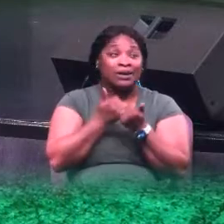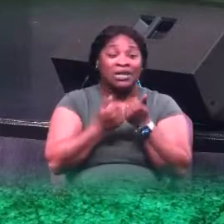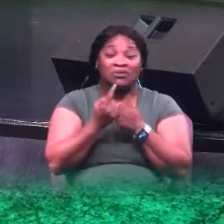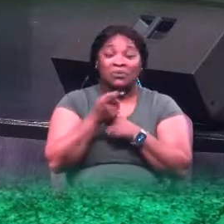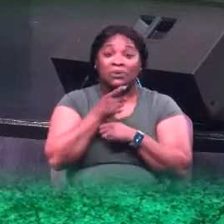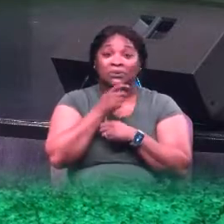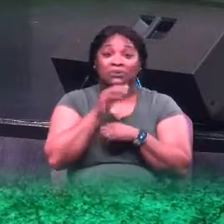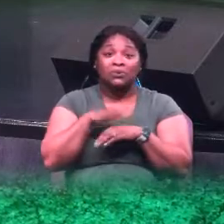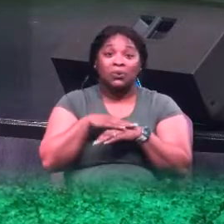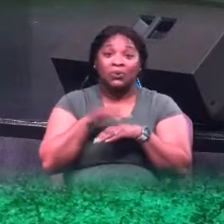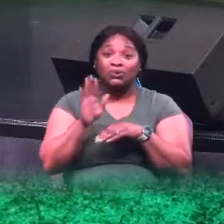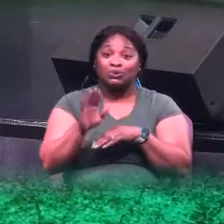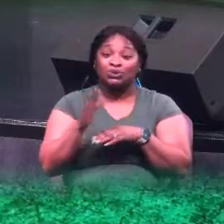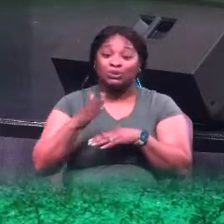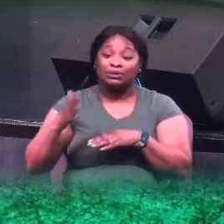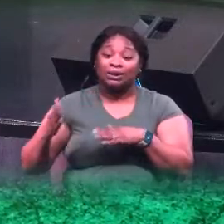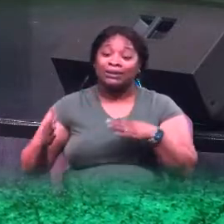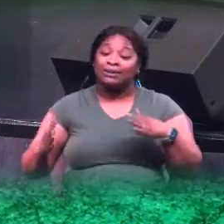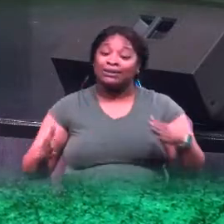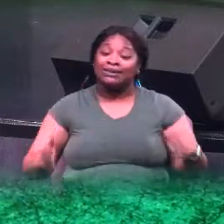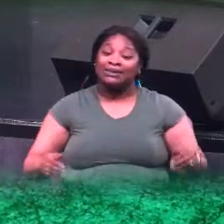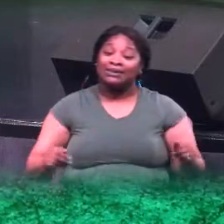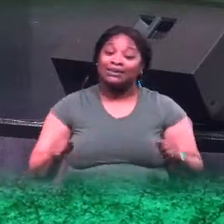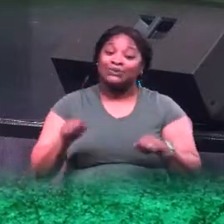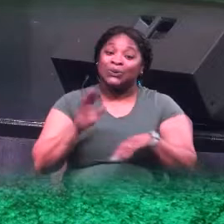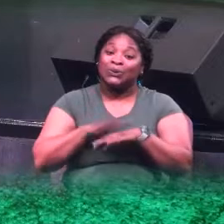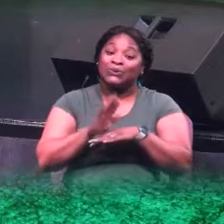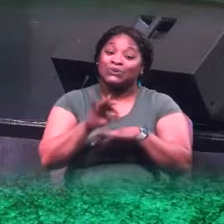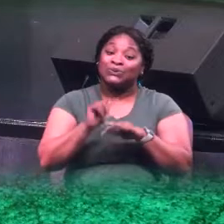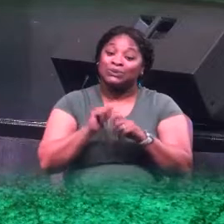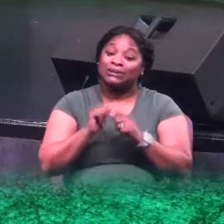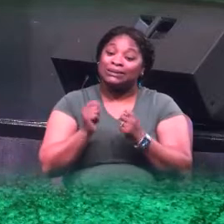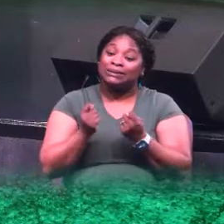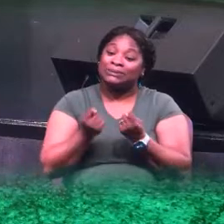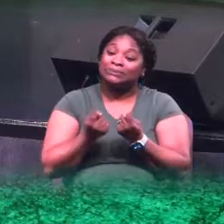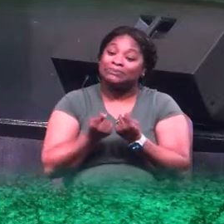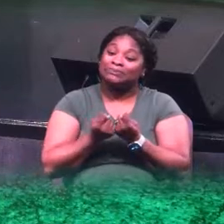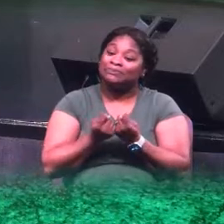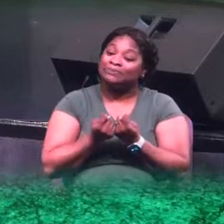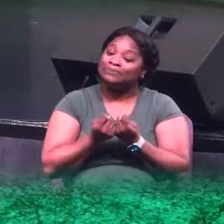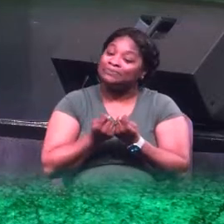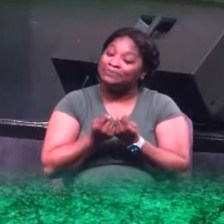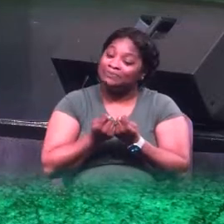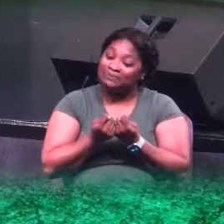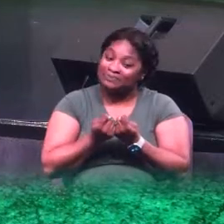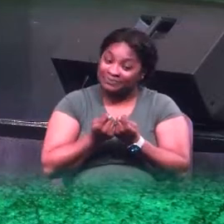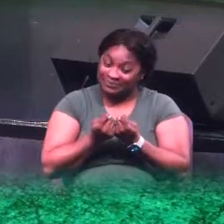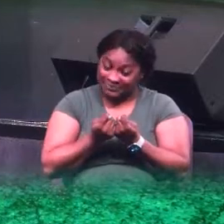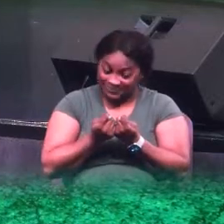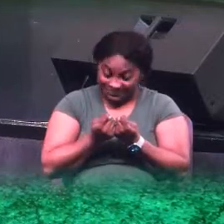Not everyone who's on your side is on your team. Okay.